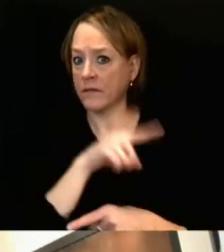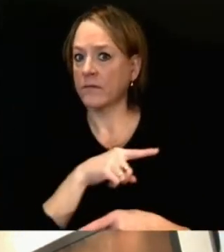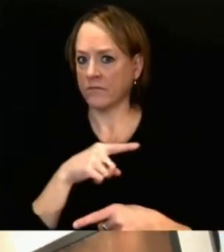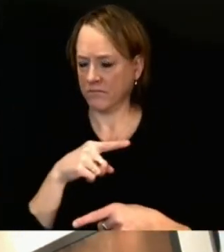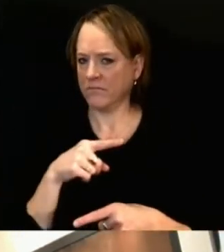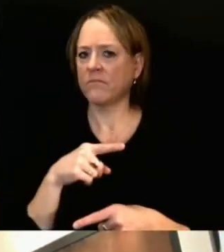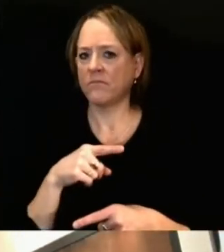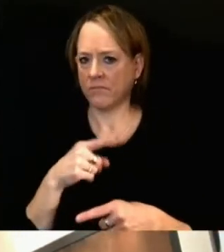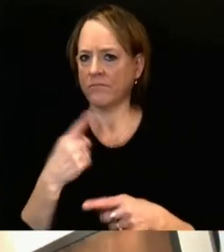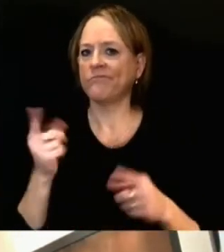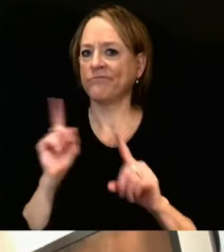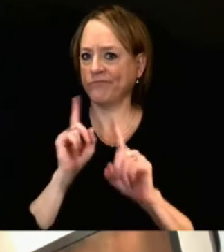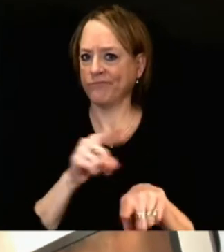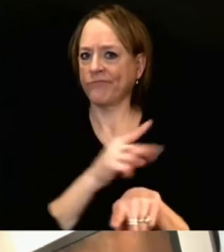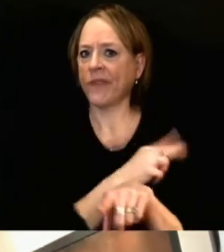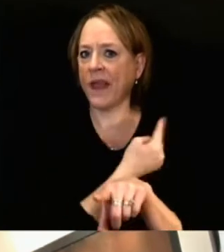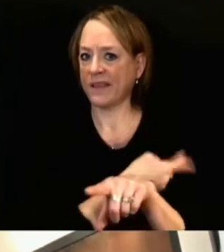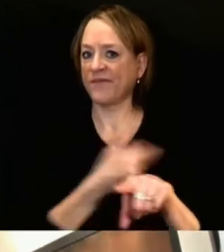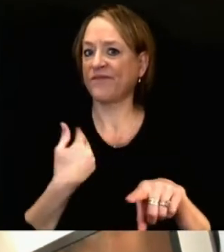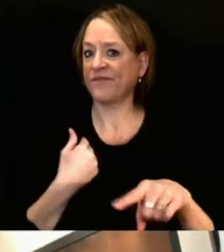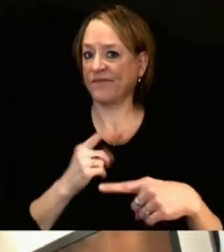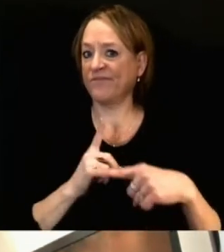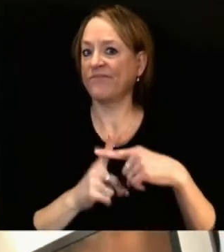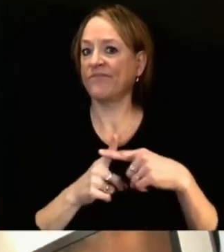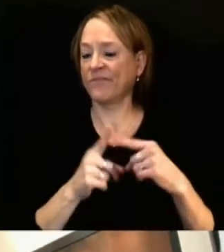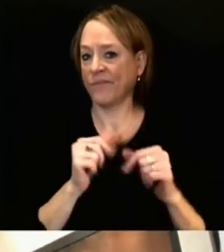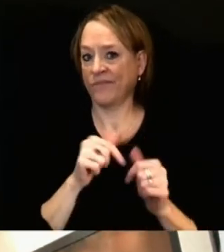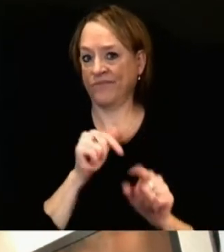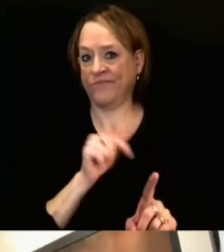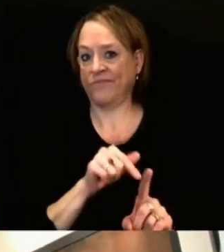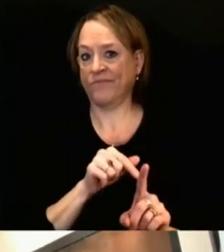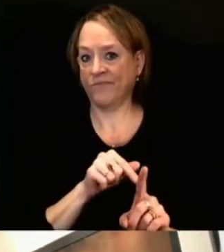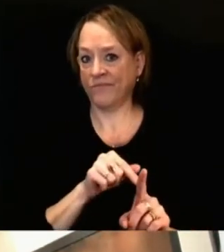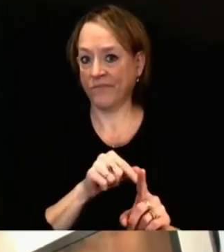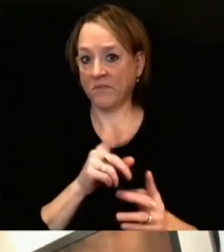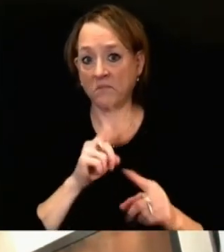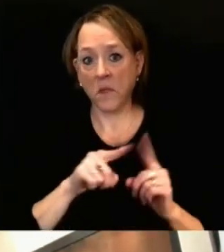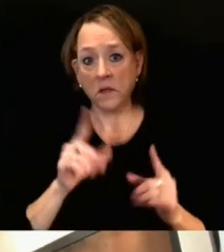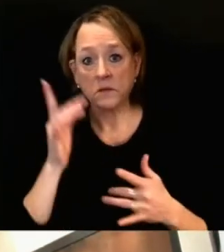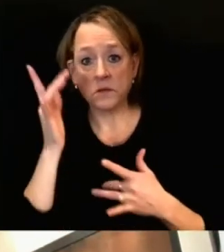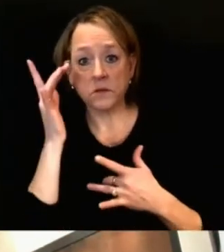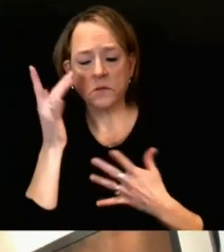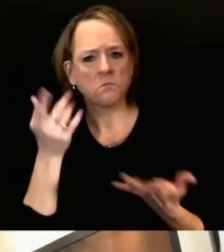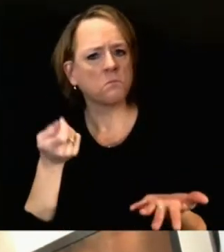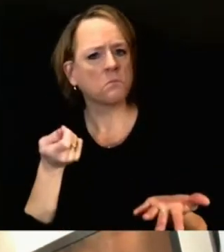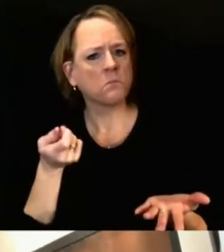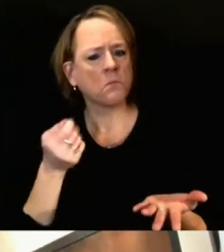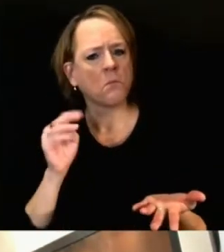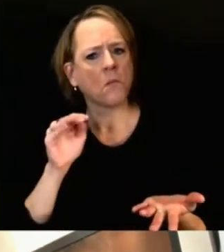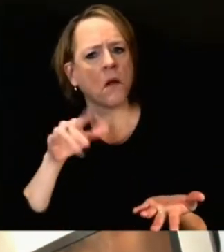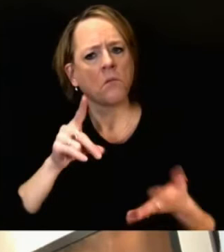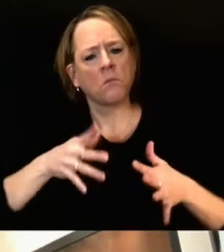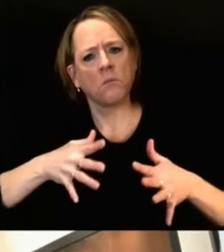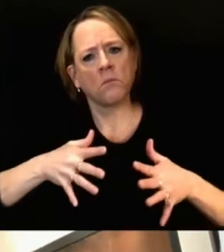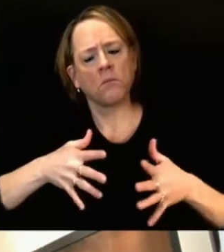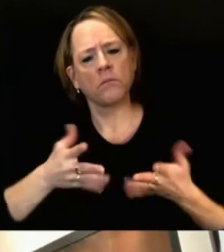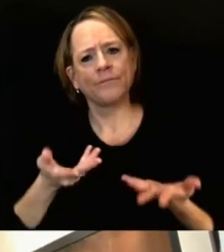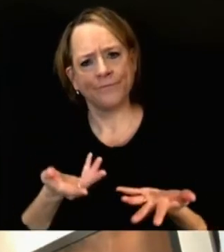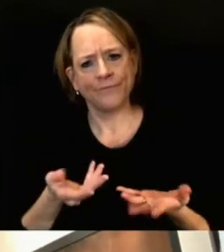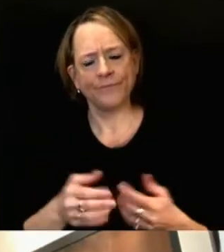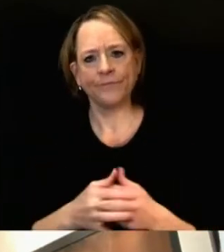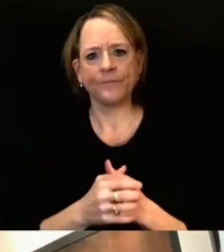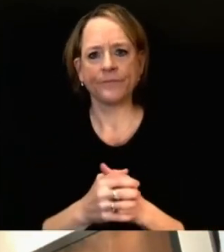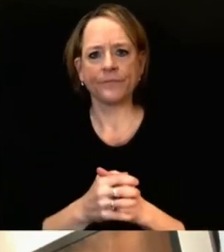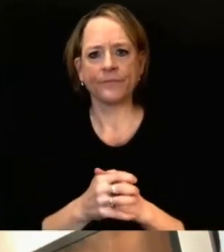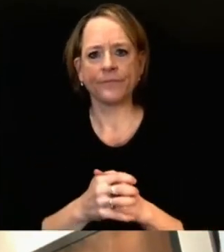and can be discharged. But overall, the number of people requiring hospitalization with COVID still is very high right now, higher than it's